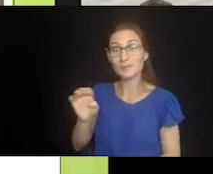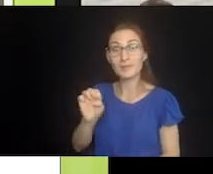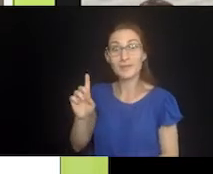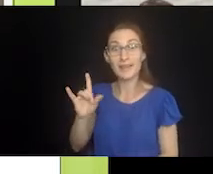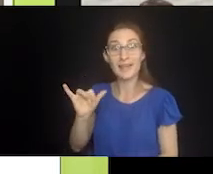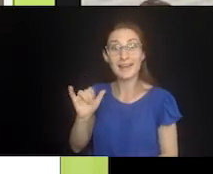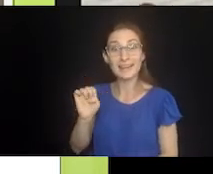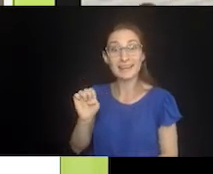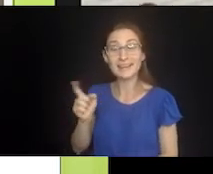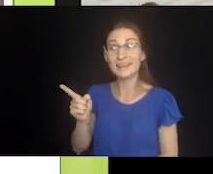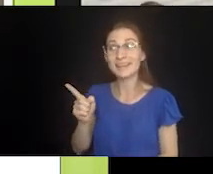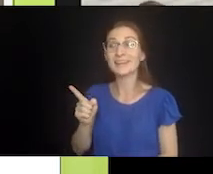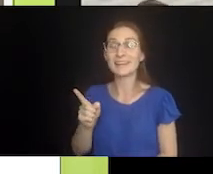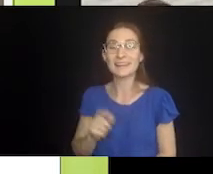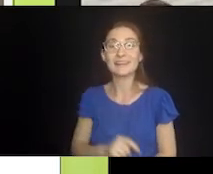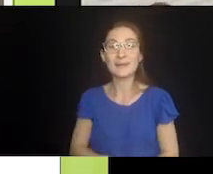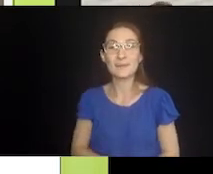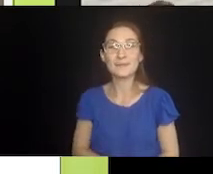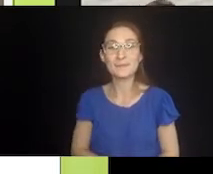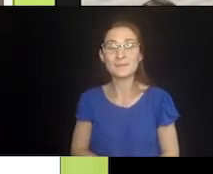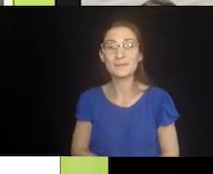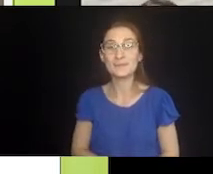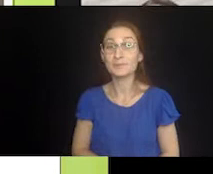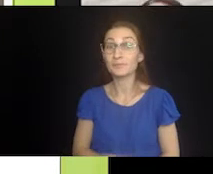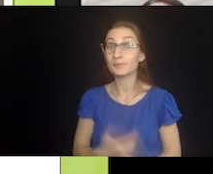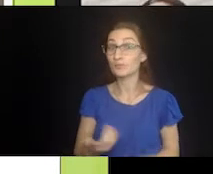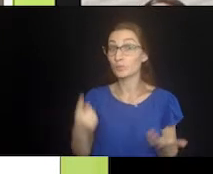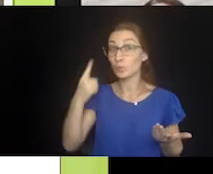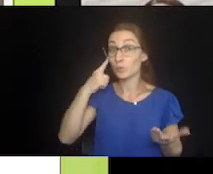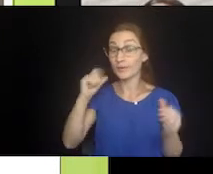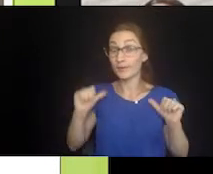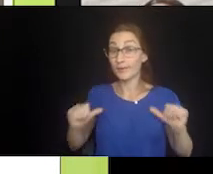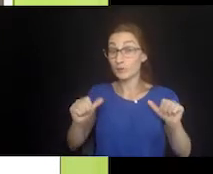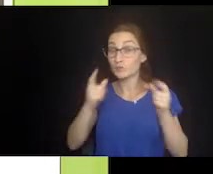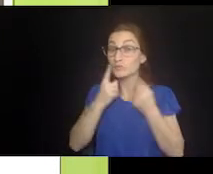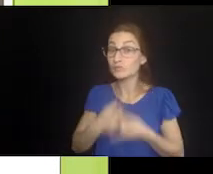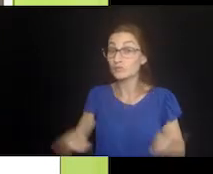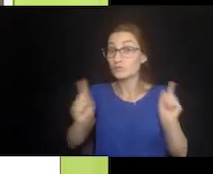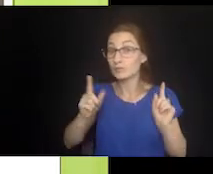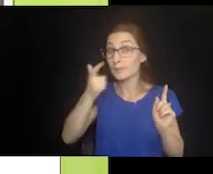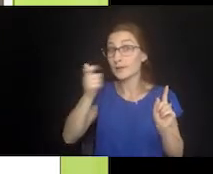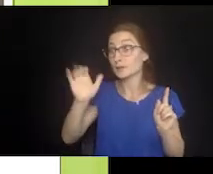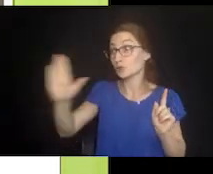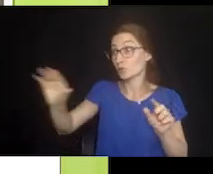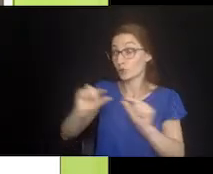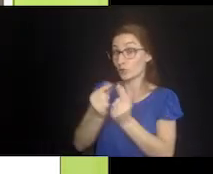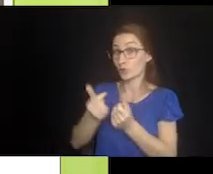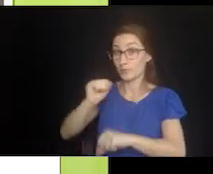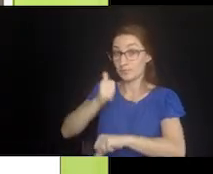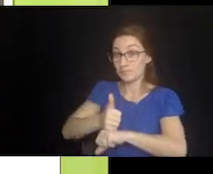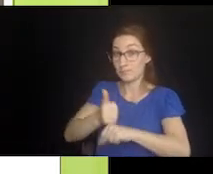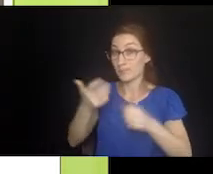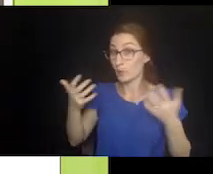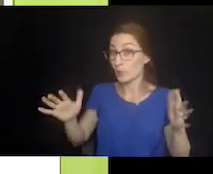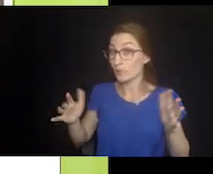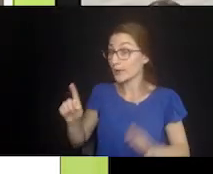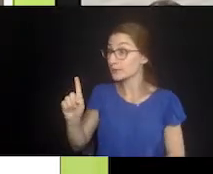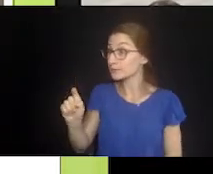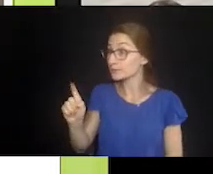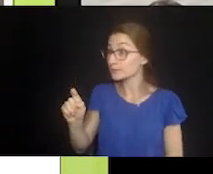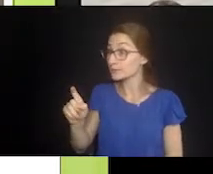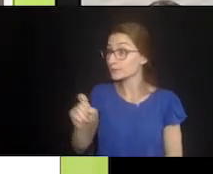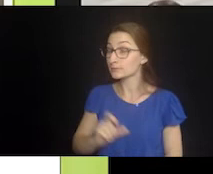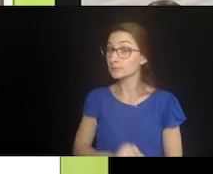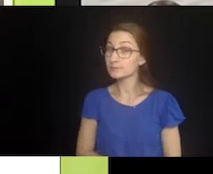that you work with, Eddie, and would you say that is part of why you were successful